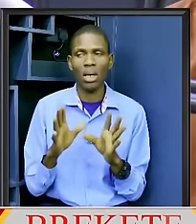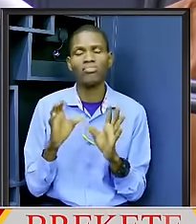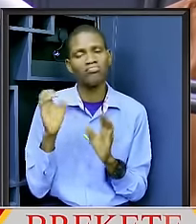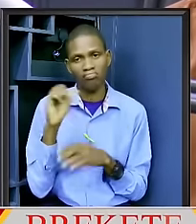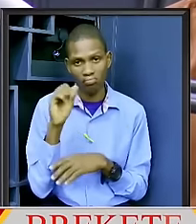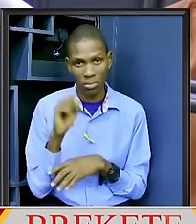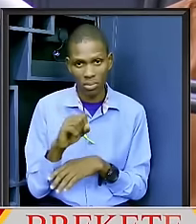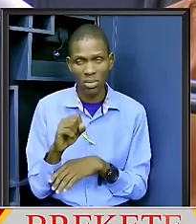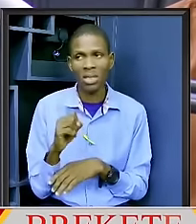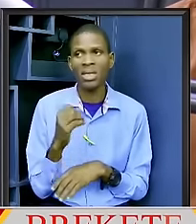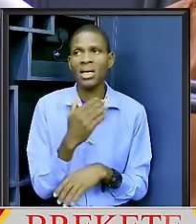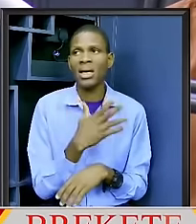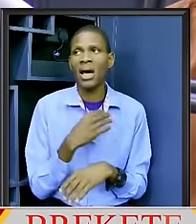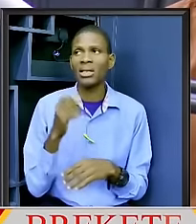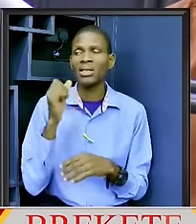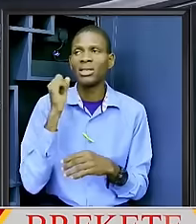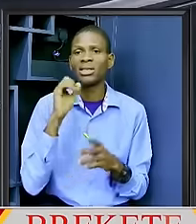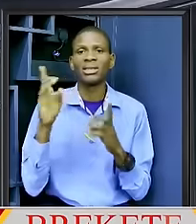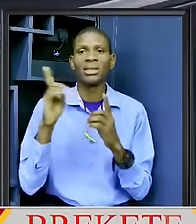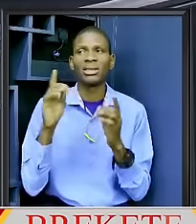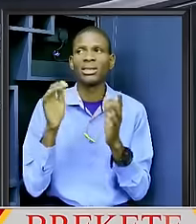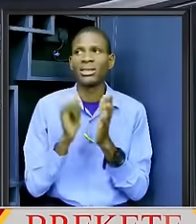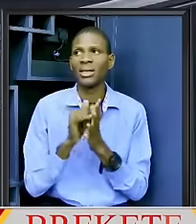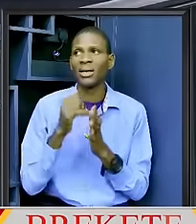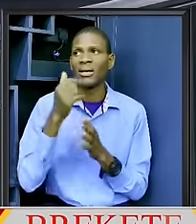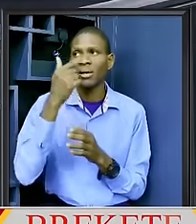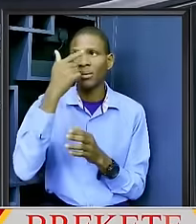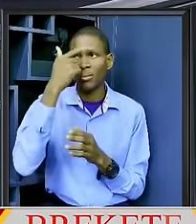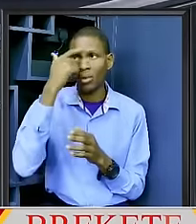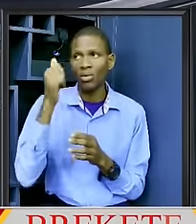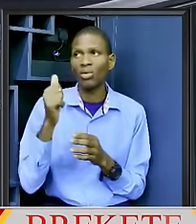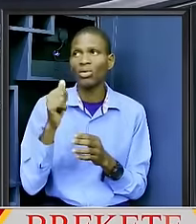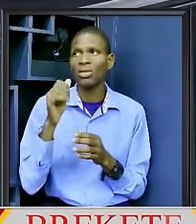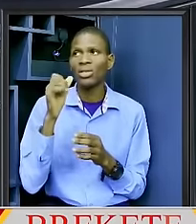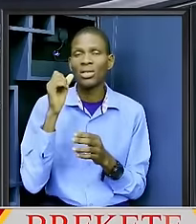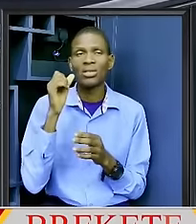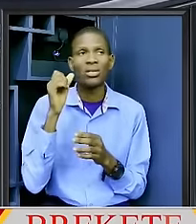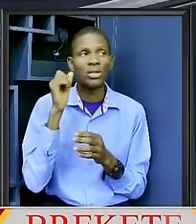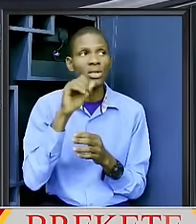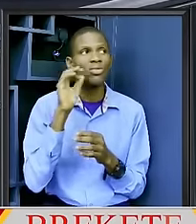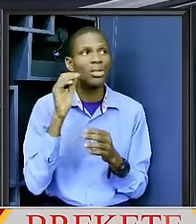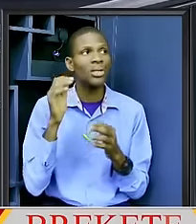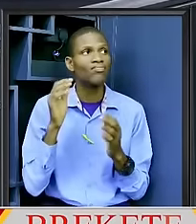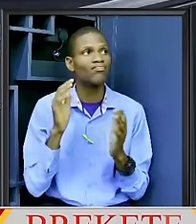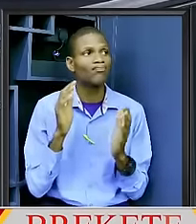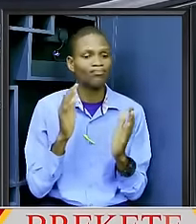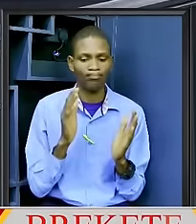of them, and she did that because she will arrange with them,